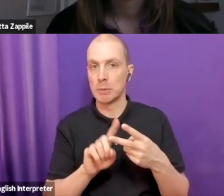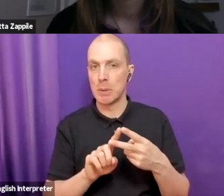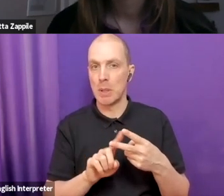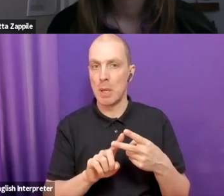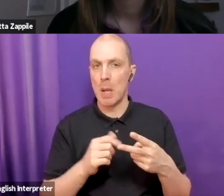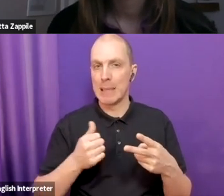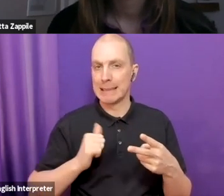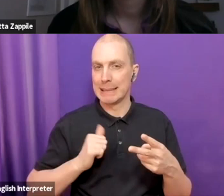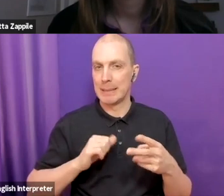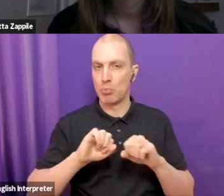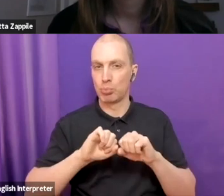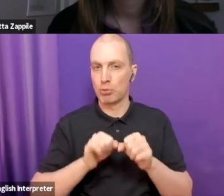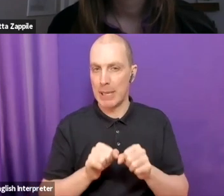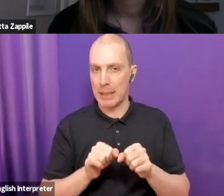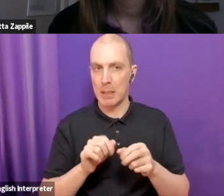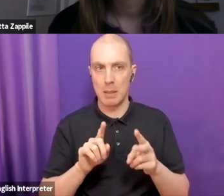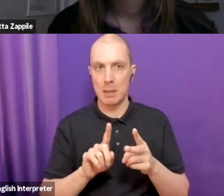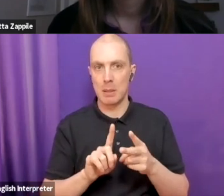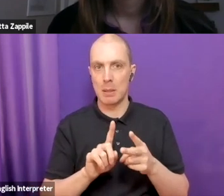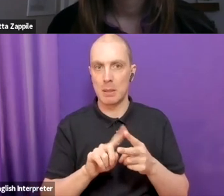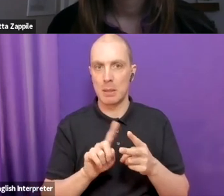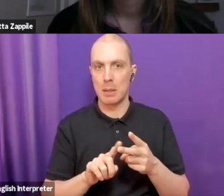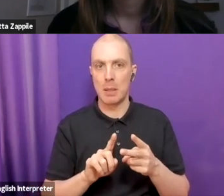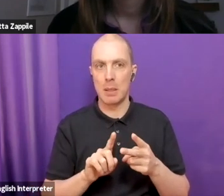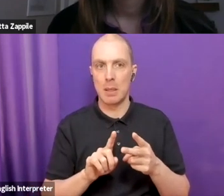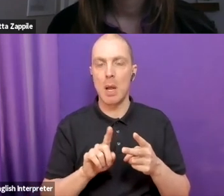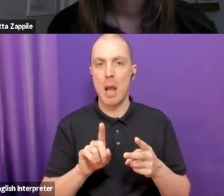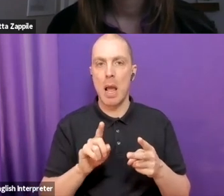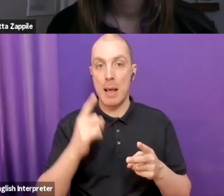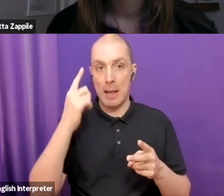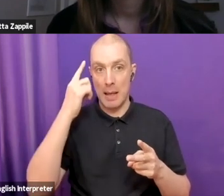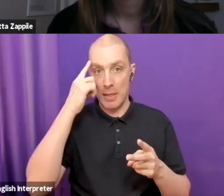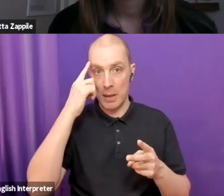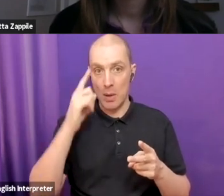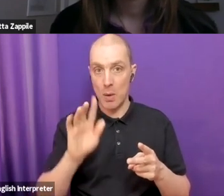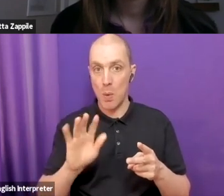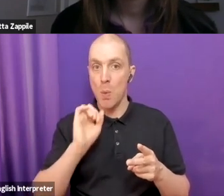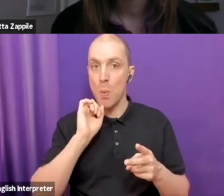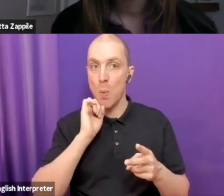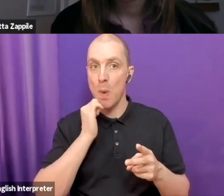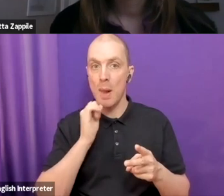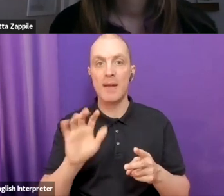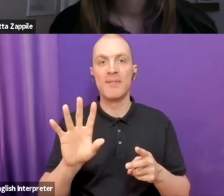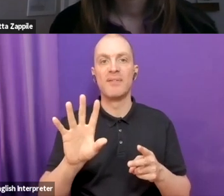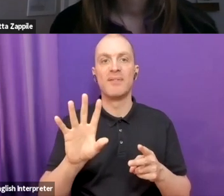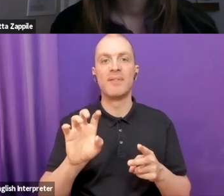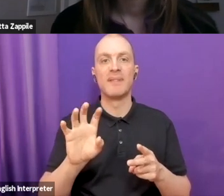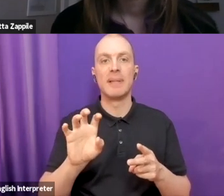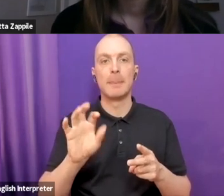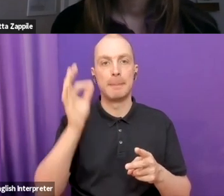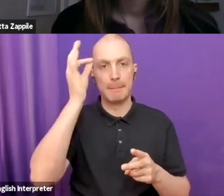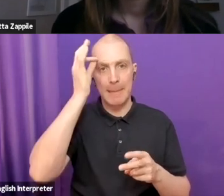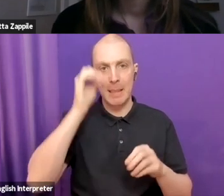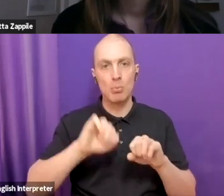break. So what I'd suggest is if we take our 15-minute break, what I'll do is not close those questions down, so we can come back to